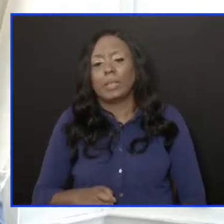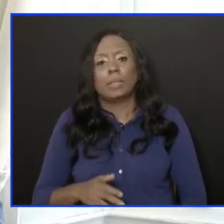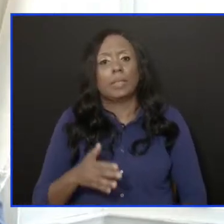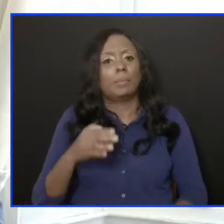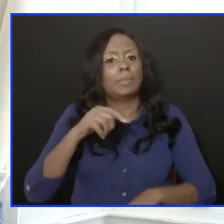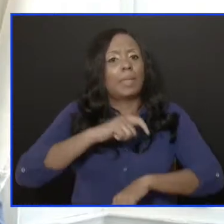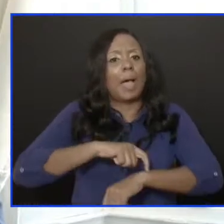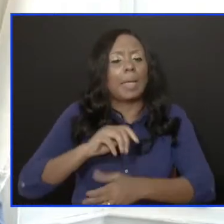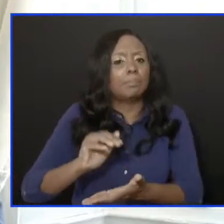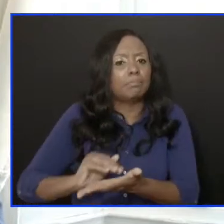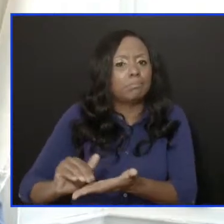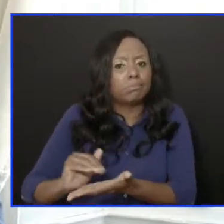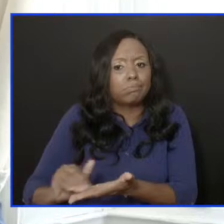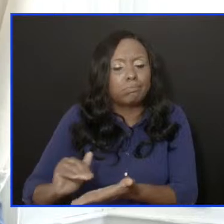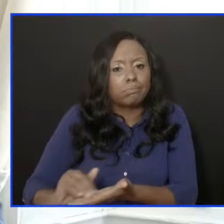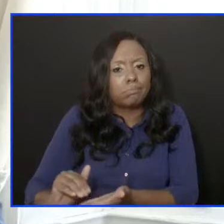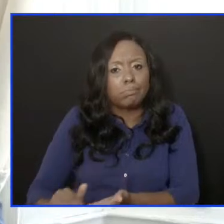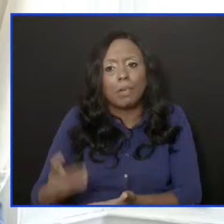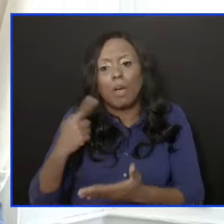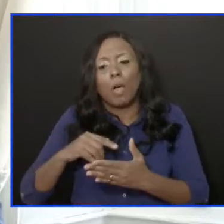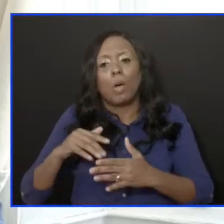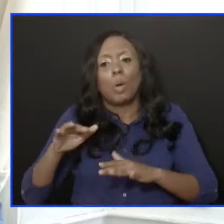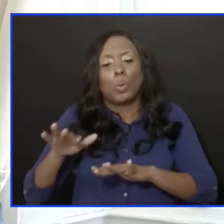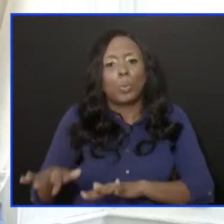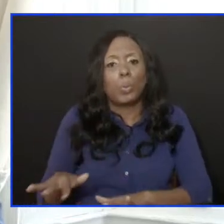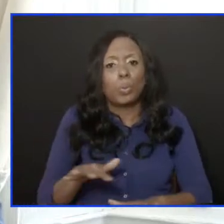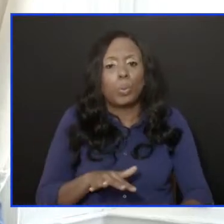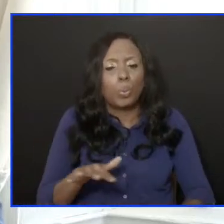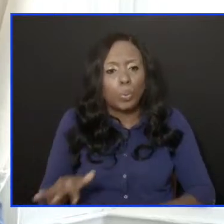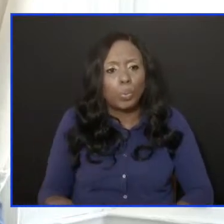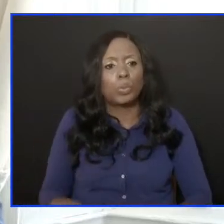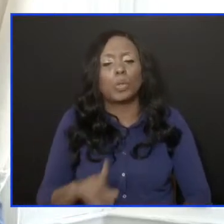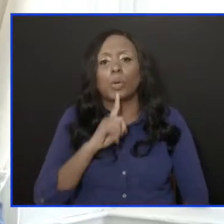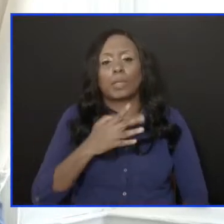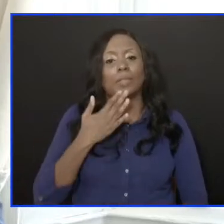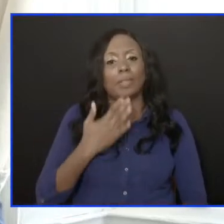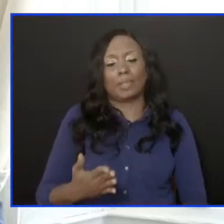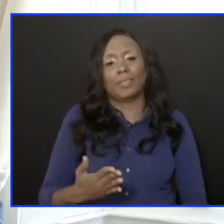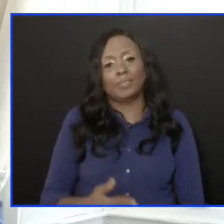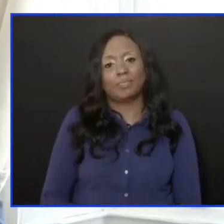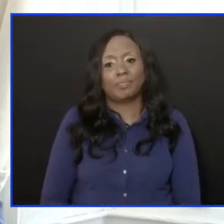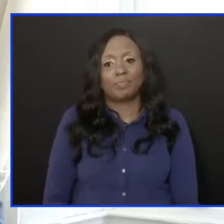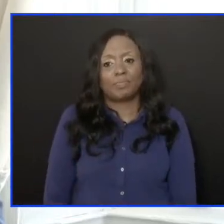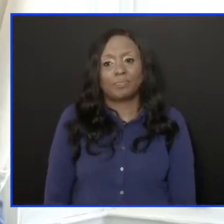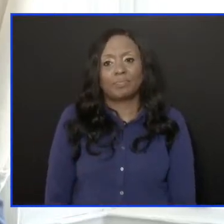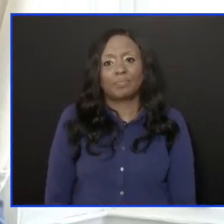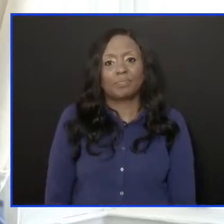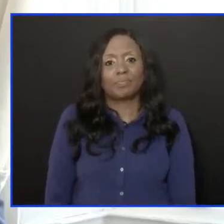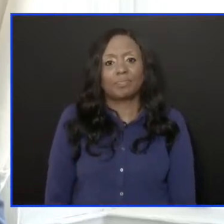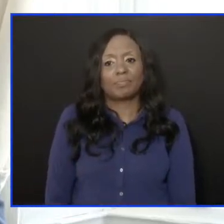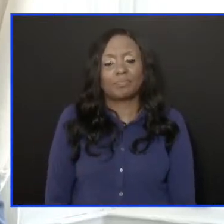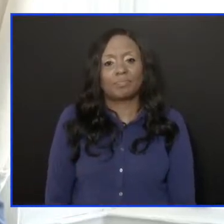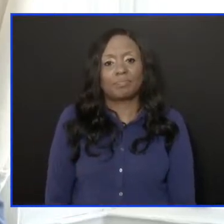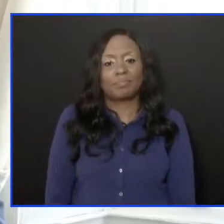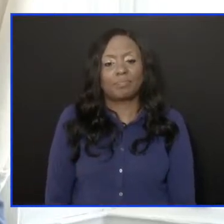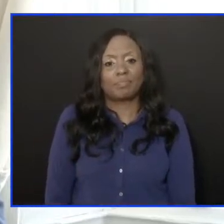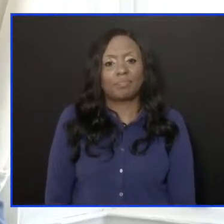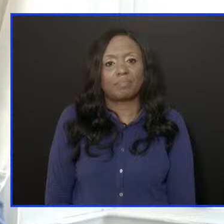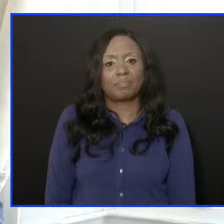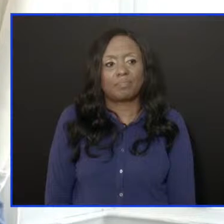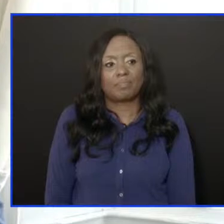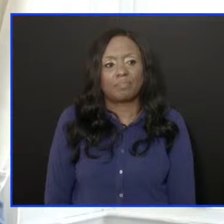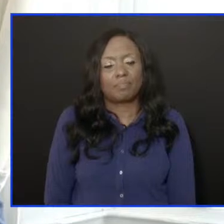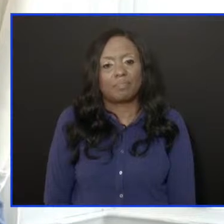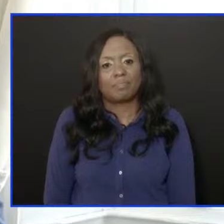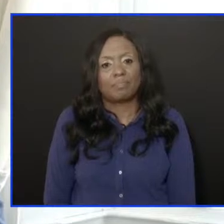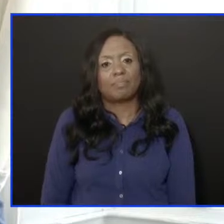them for the discussions which are going on. Very, very, very thankful for that. So I think I just really want to mention those very